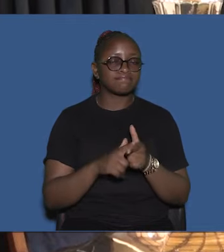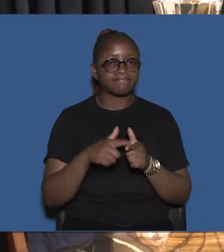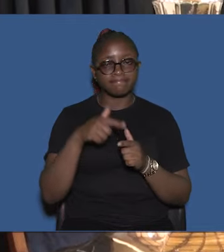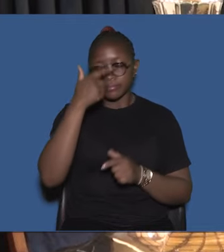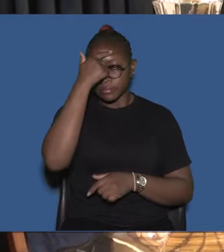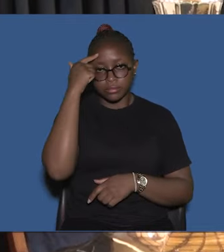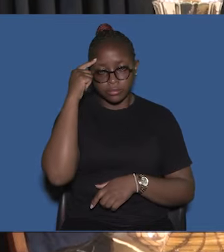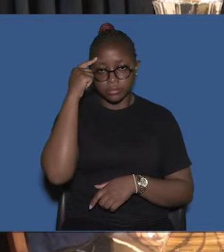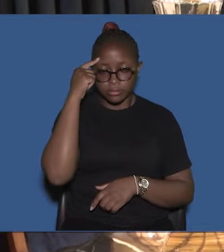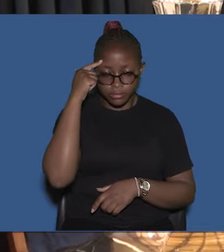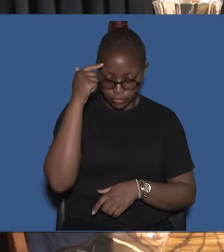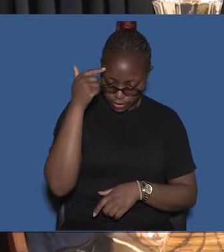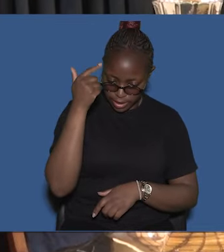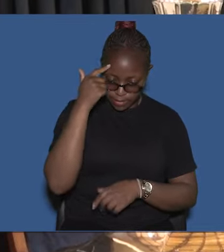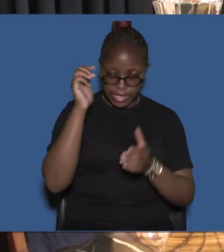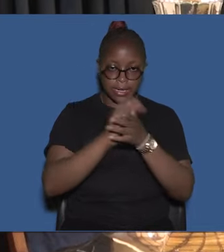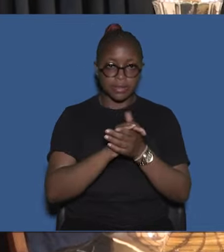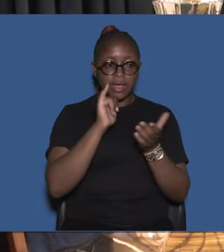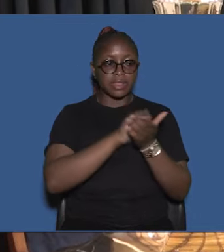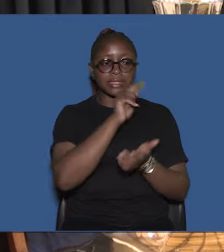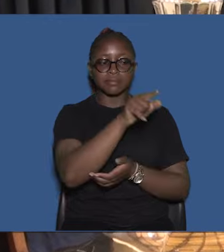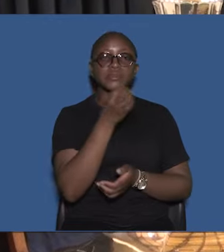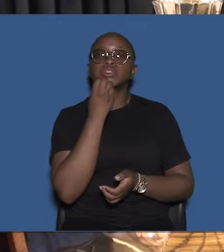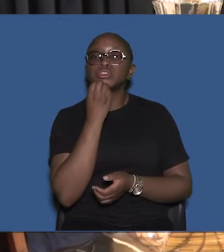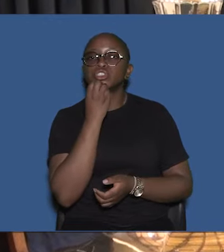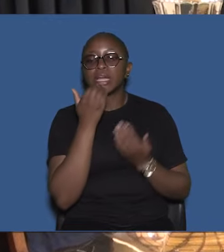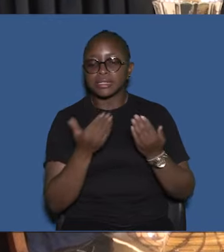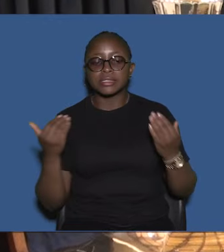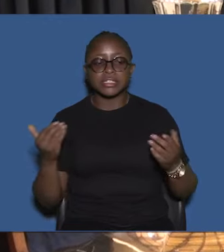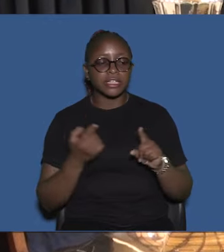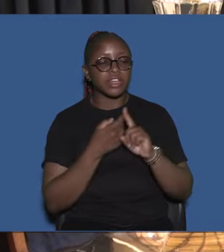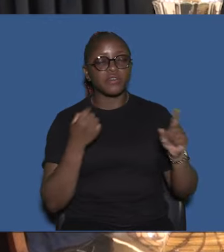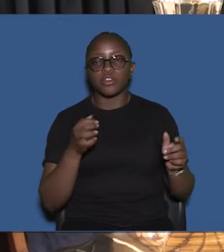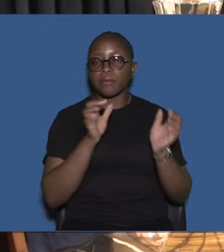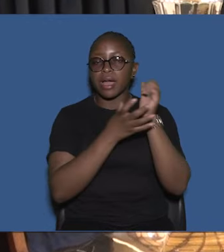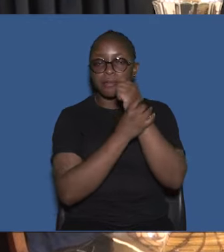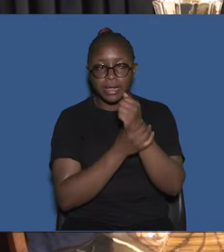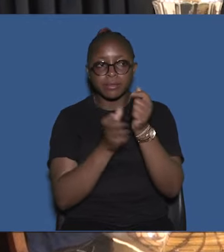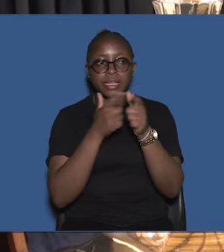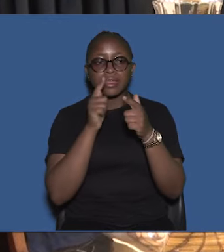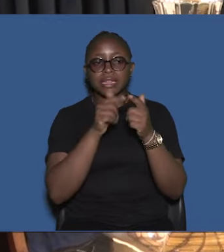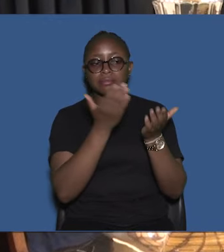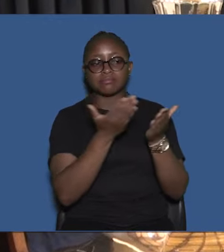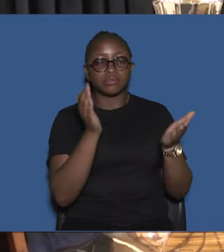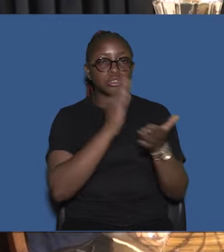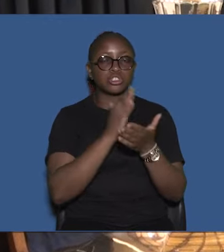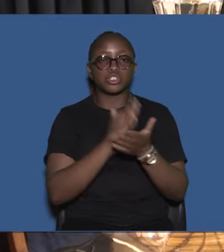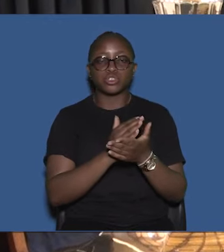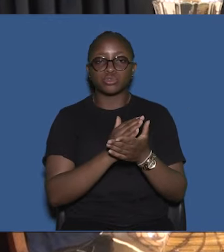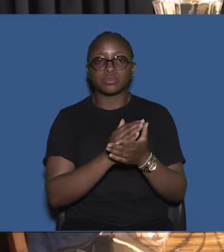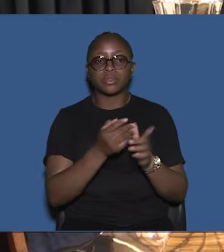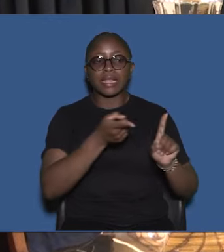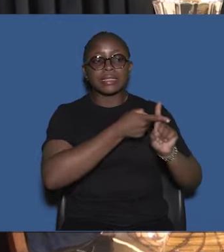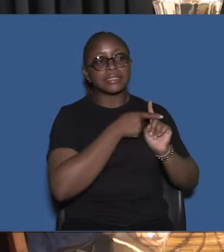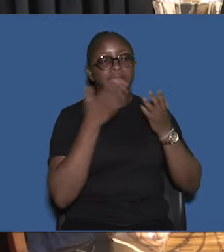that they are Jewish, they are children of Abraham, then automatically they are saved. And so that